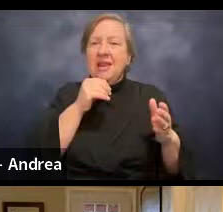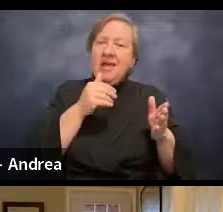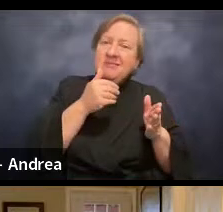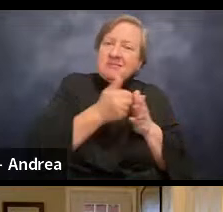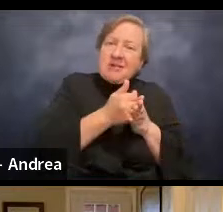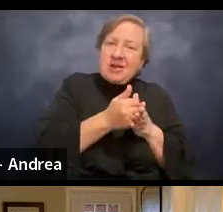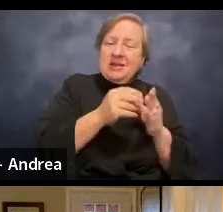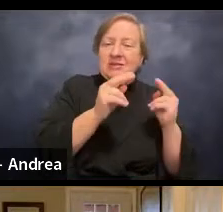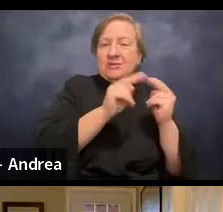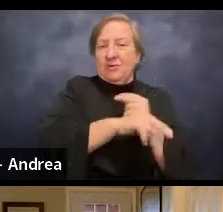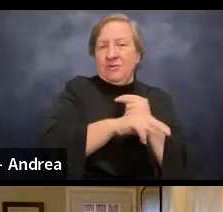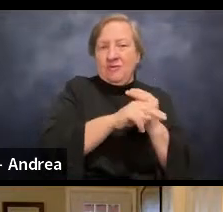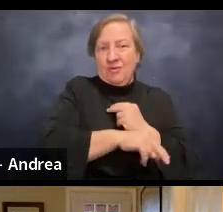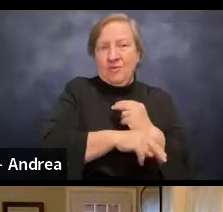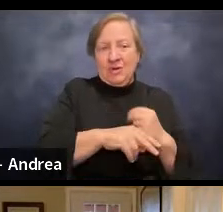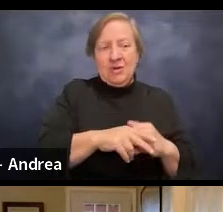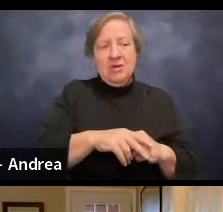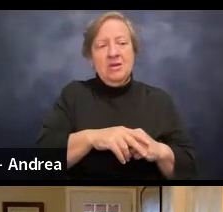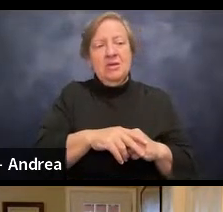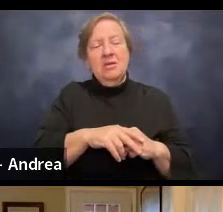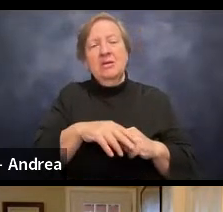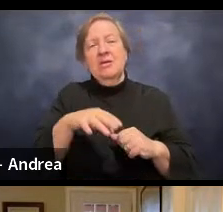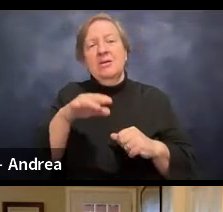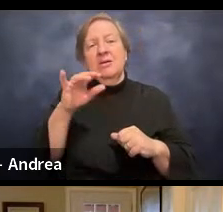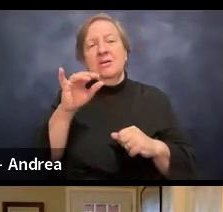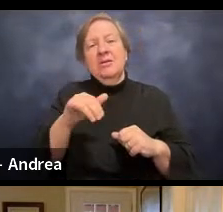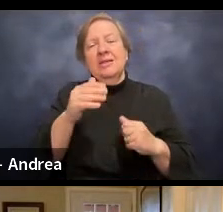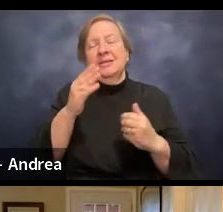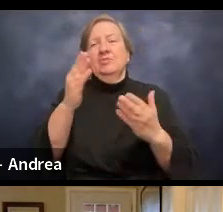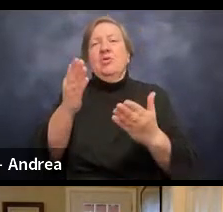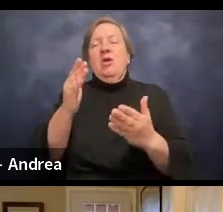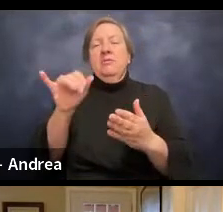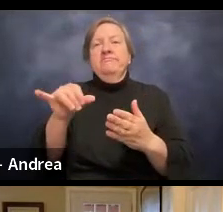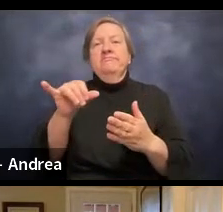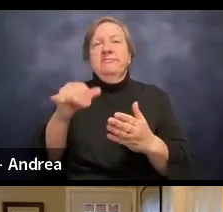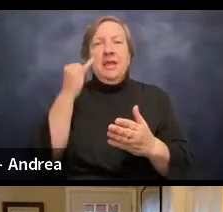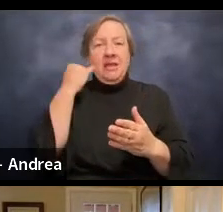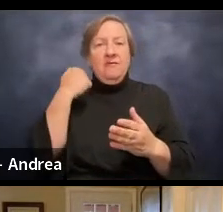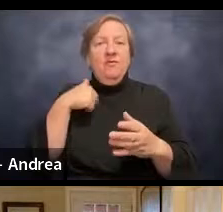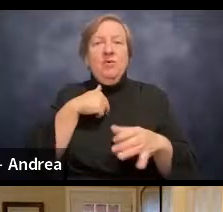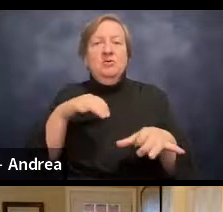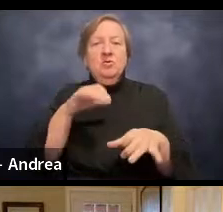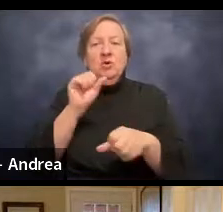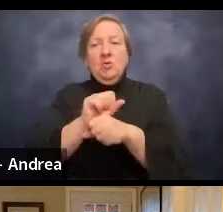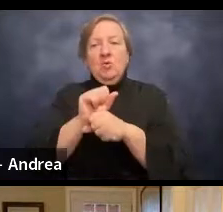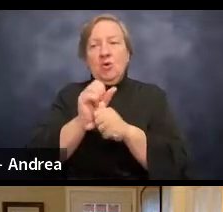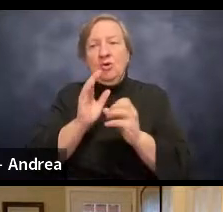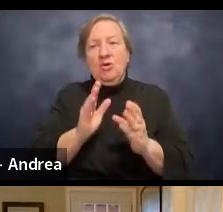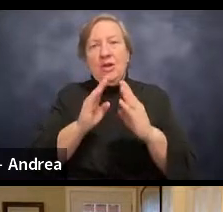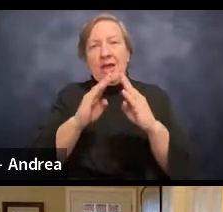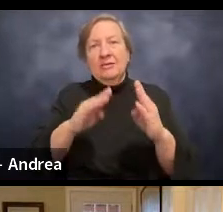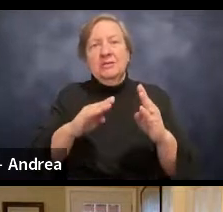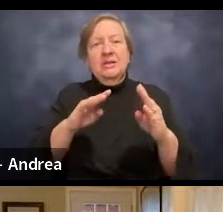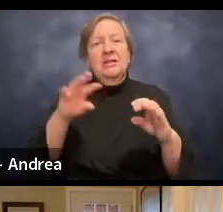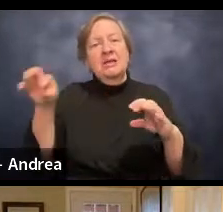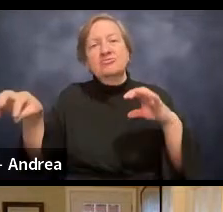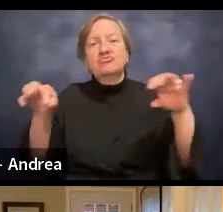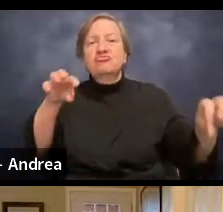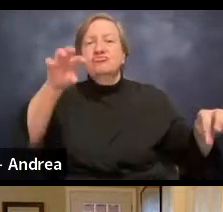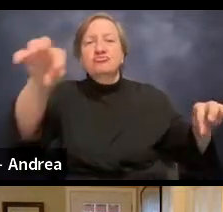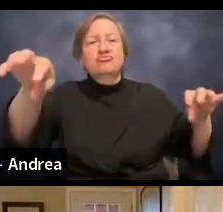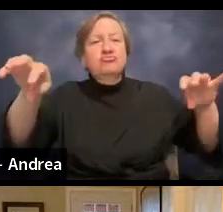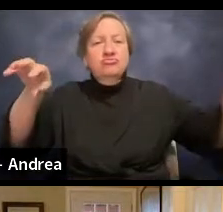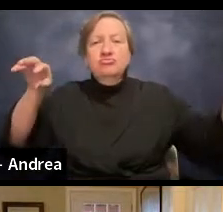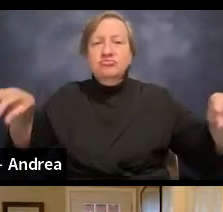freeway. And this just brought that up to me, that if we're doing workforce housing, let's scatter it around so it's